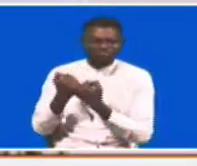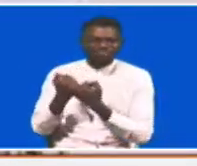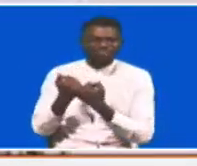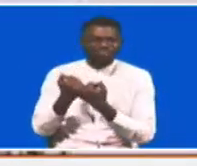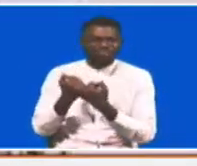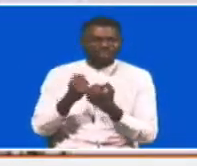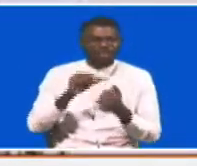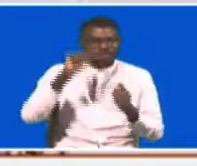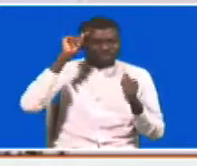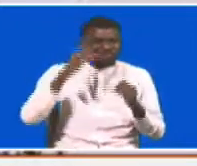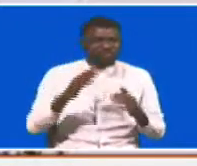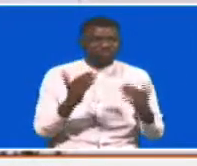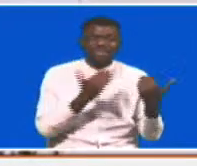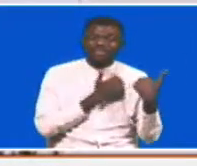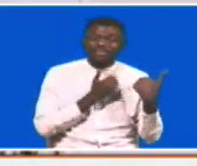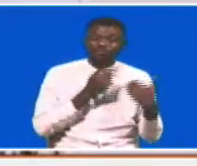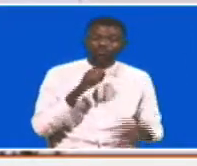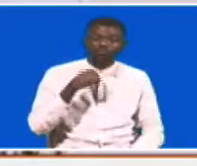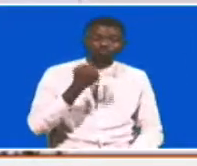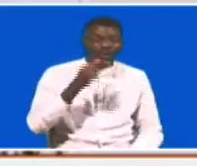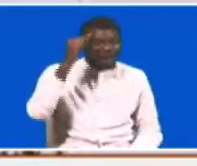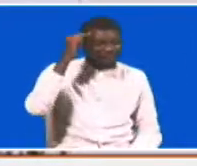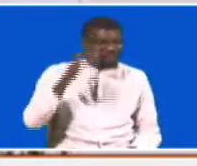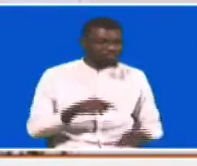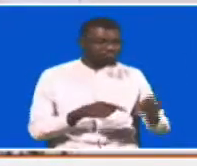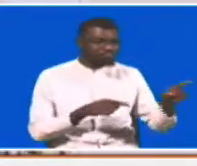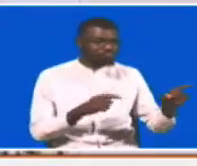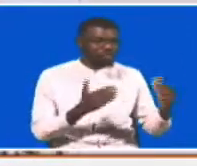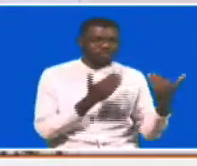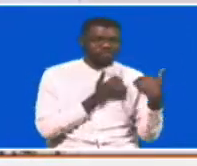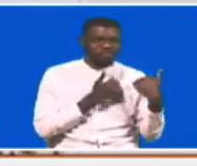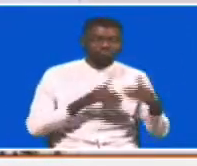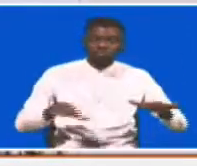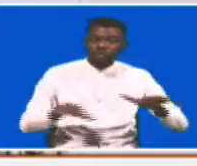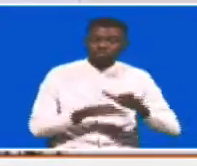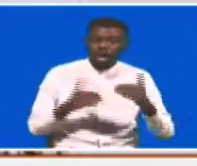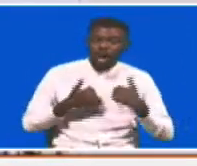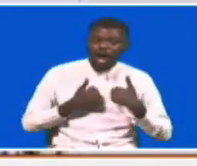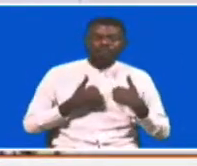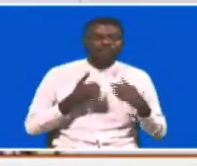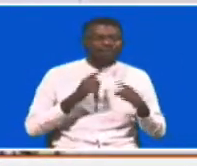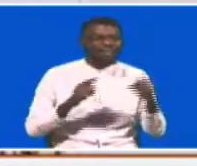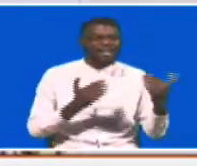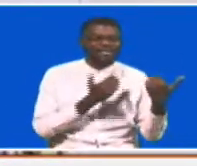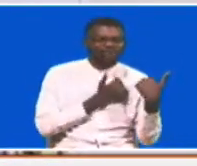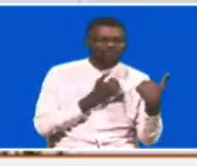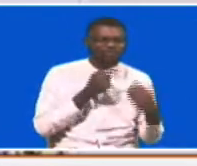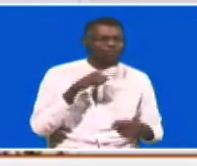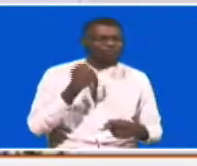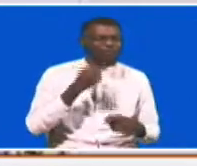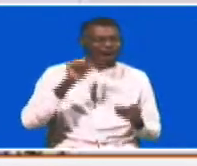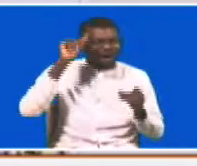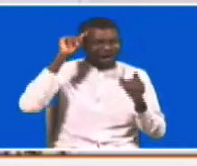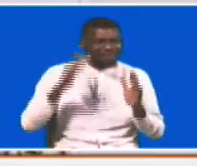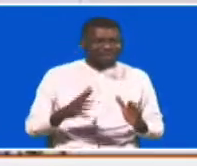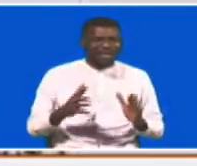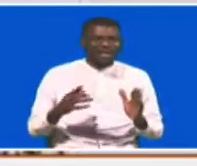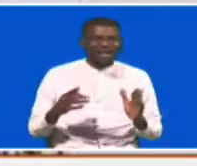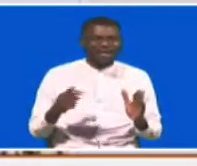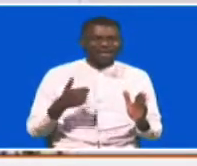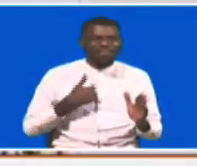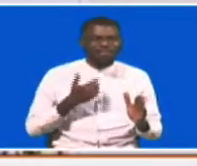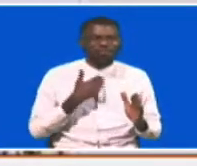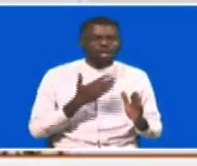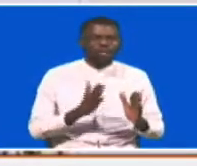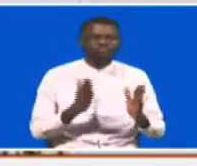The ultimate mandate is with you as a governor. The deputy is here with you, but the ultimate mandate is with you. So I want